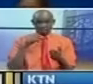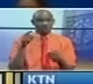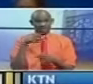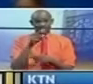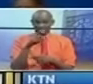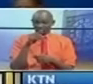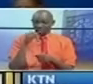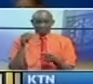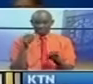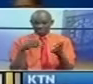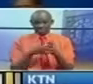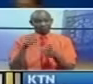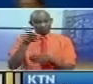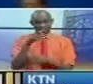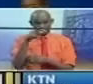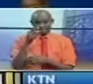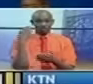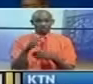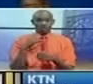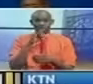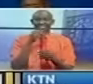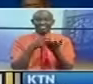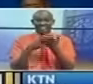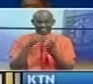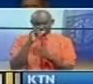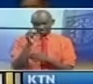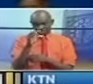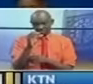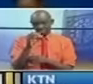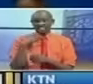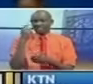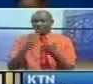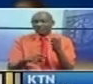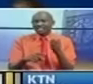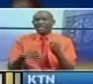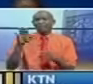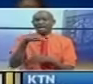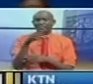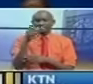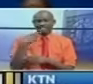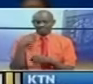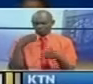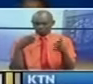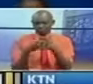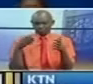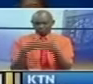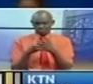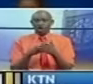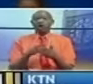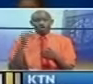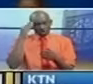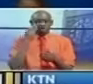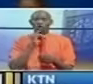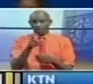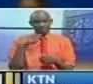JSC still stands. The National Assembly has come under criticism for ignoring court orders blocking the tabling of a report